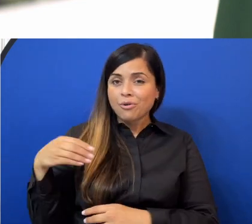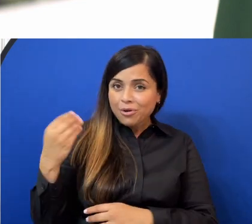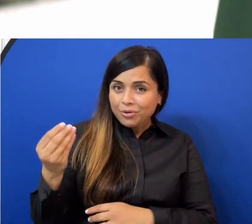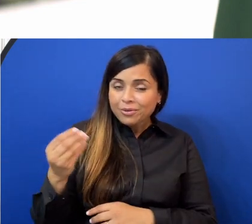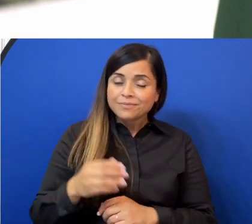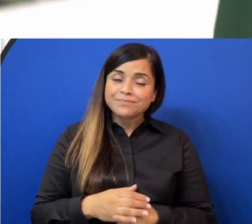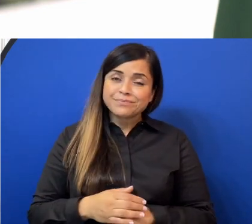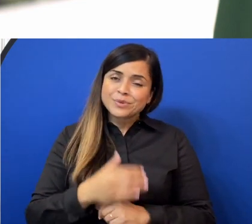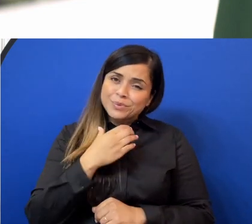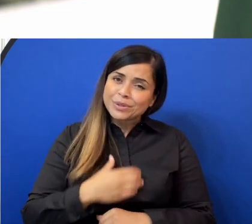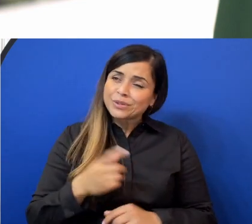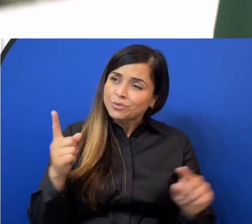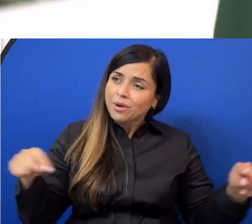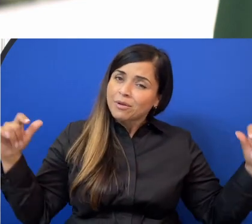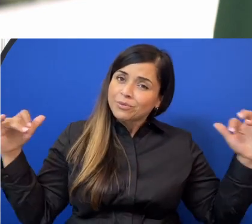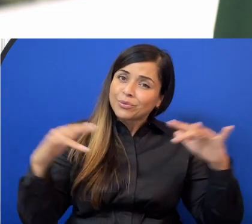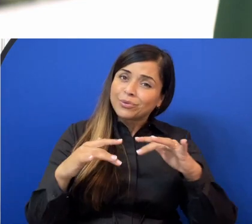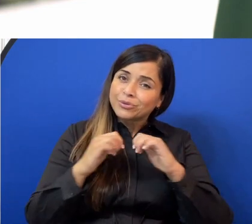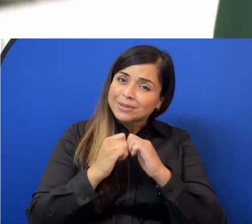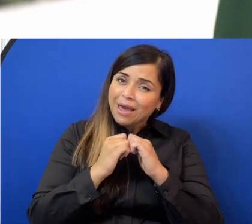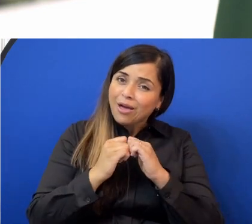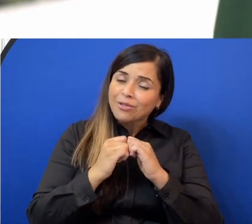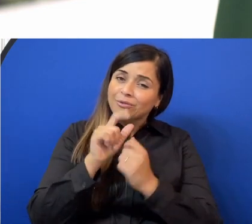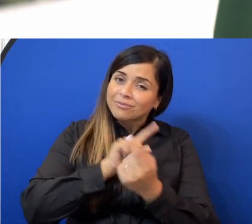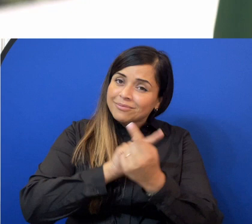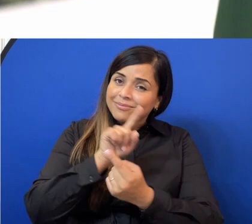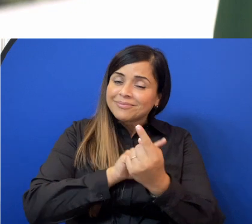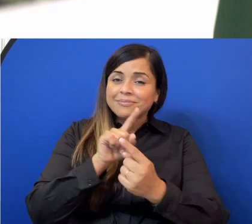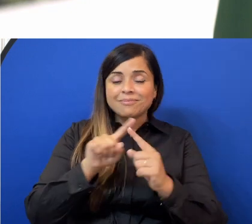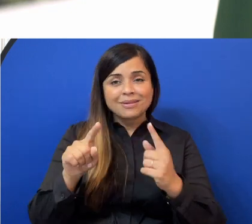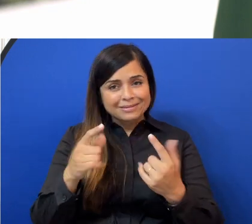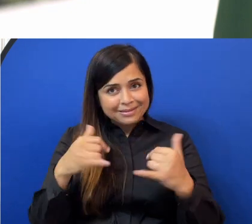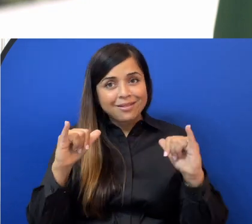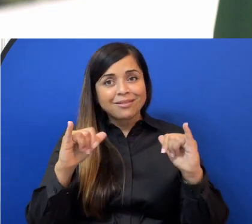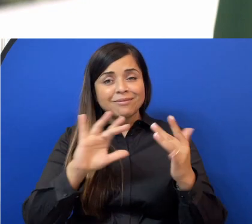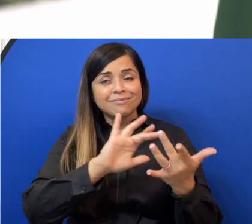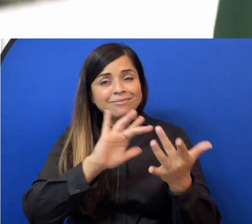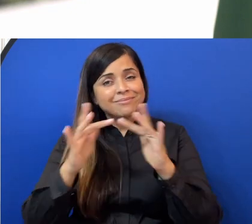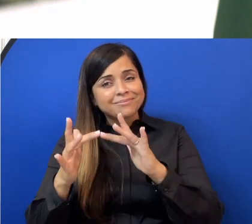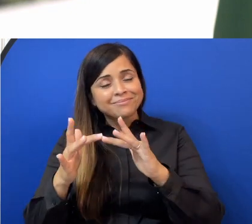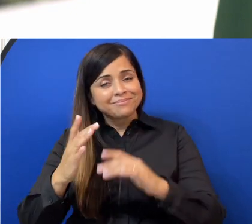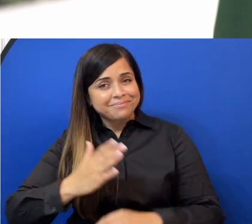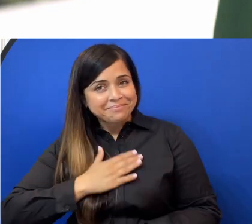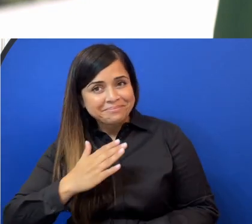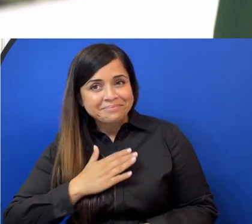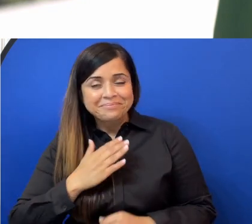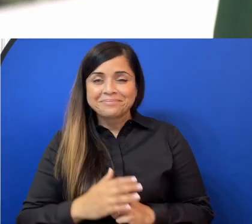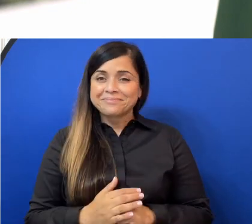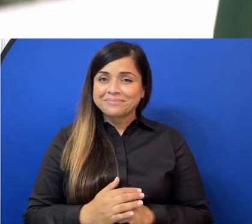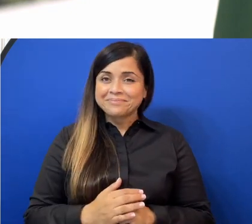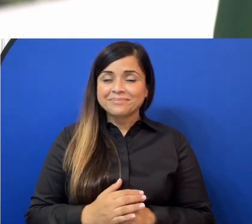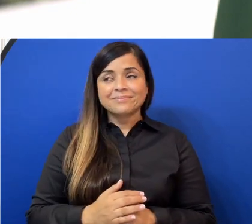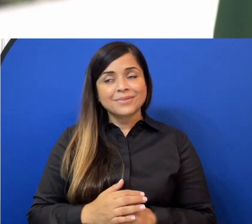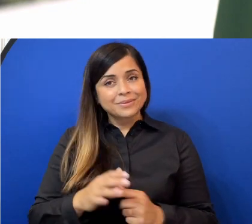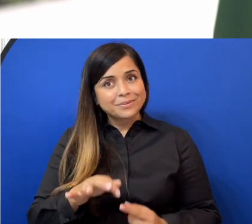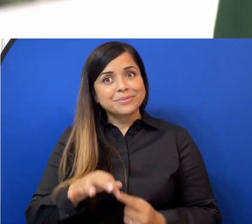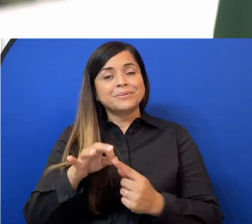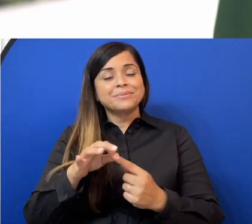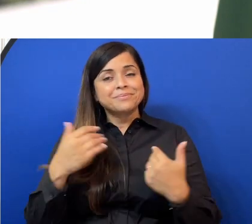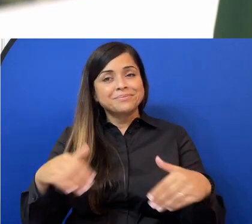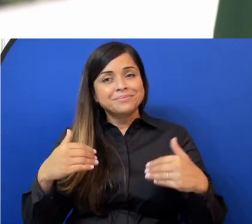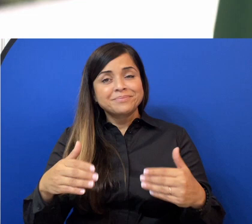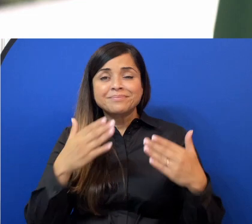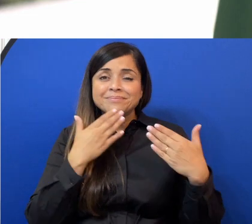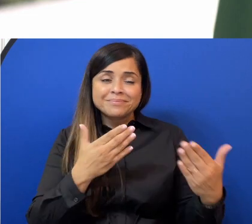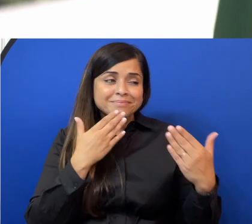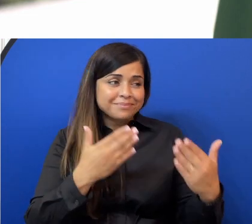Day commemoration virtually. And we are especially pleased to be able to welcome Ministers McKenna and Hussen, who have so graciously